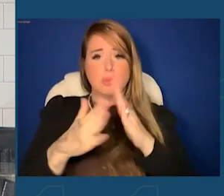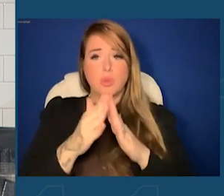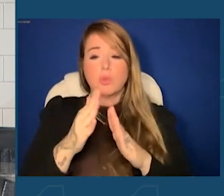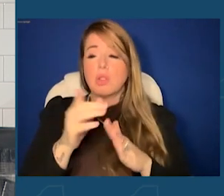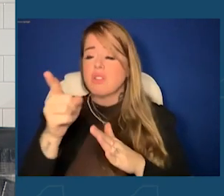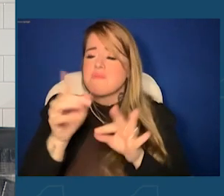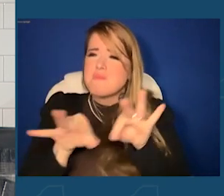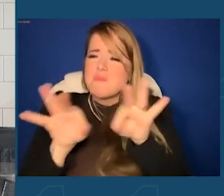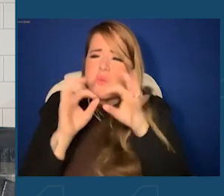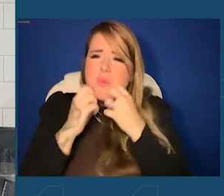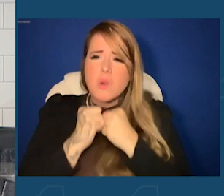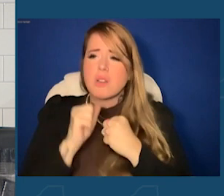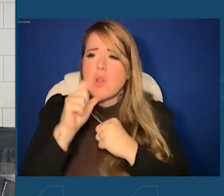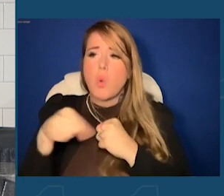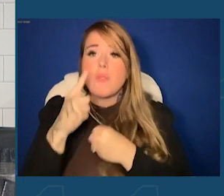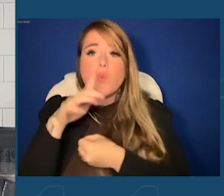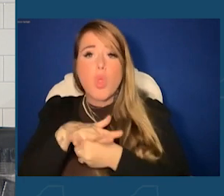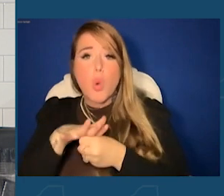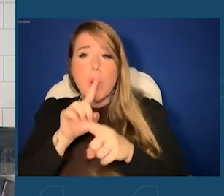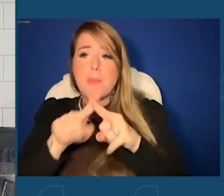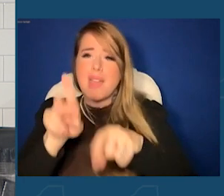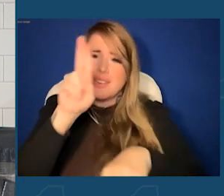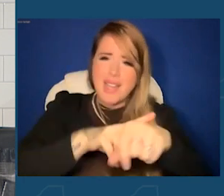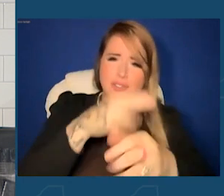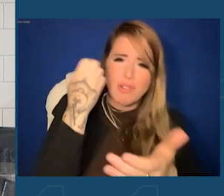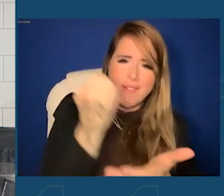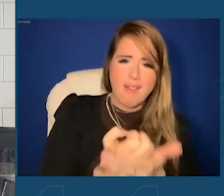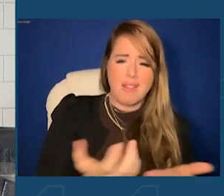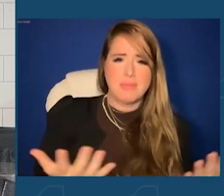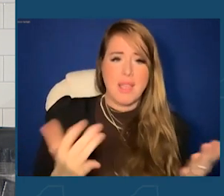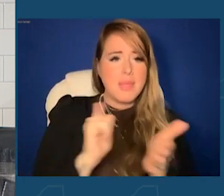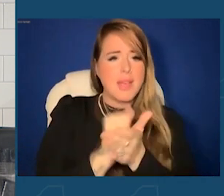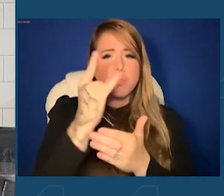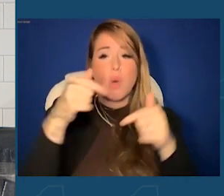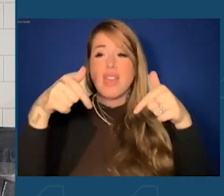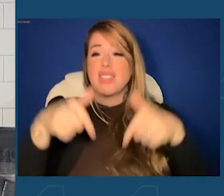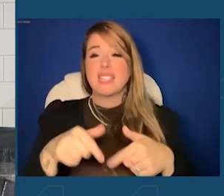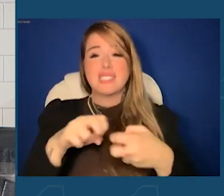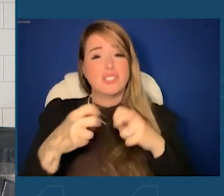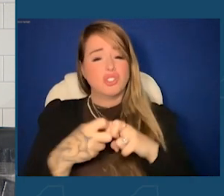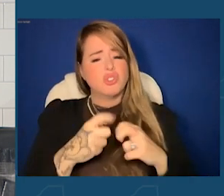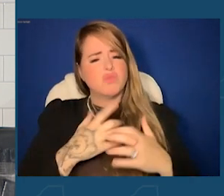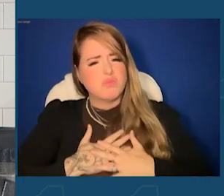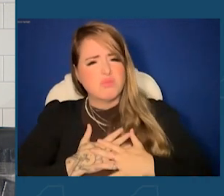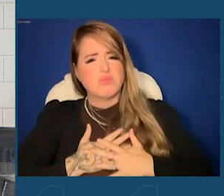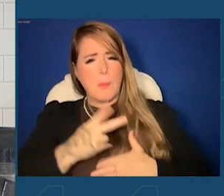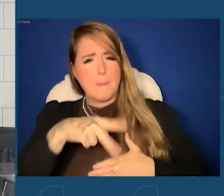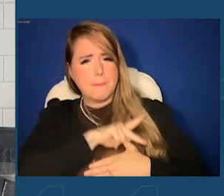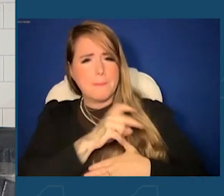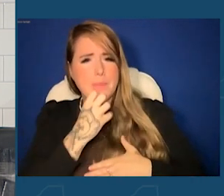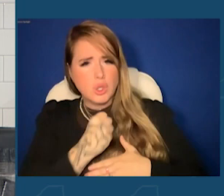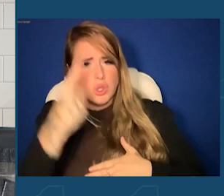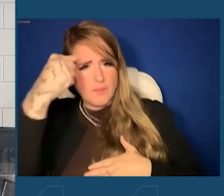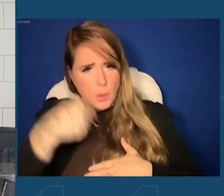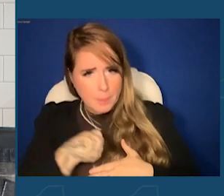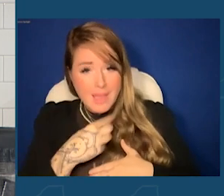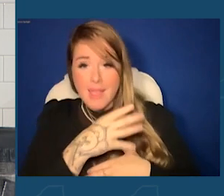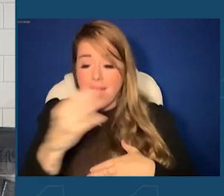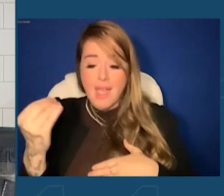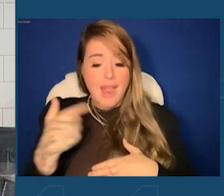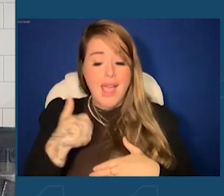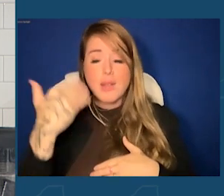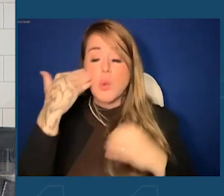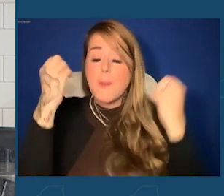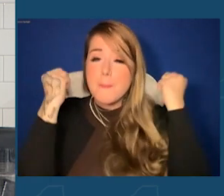local, but also the national economy. That's why this issue is personal to me and for I know millions of